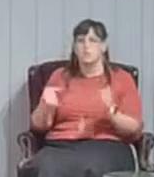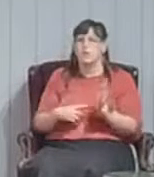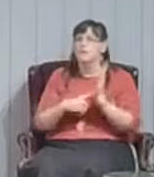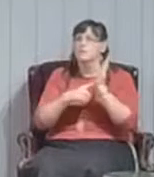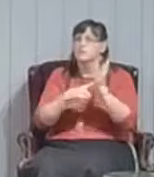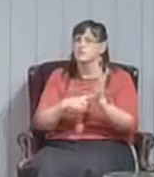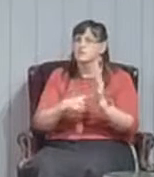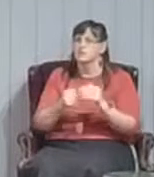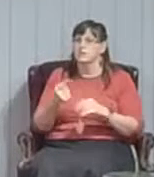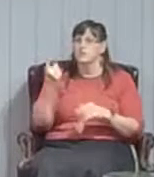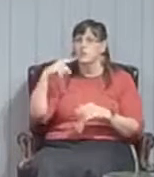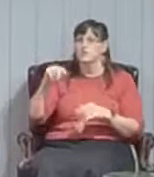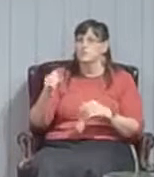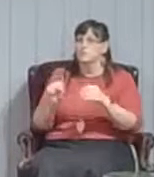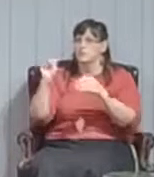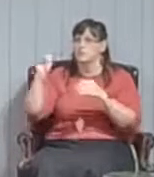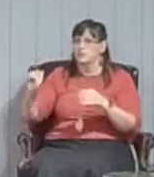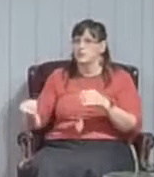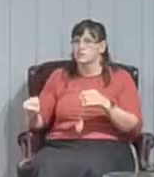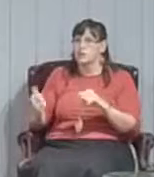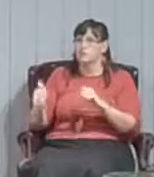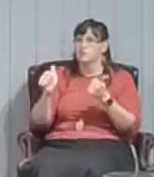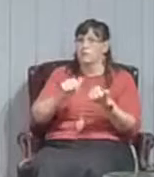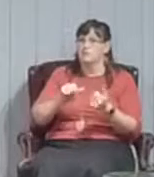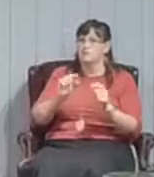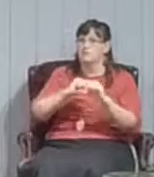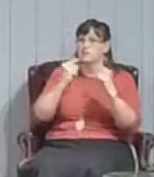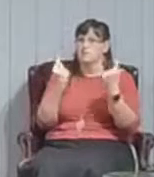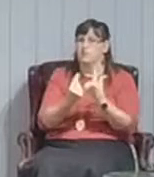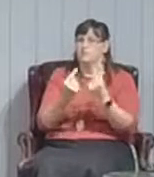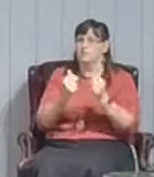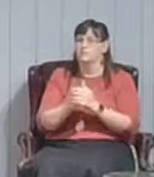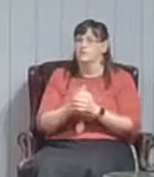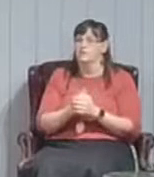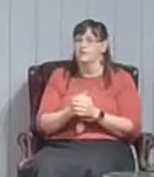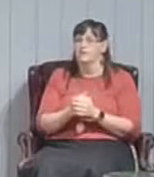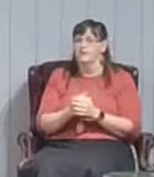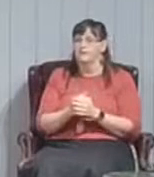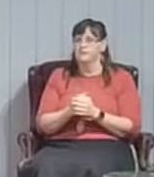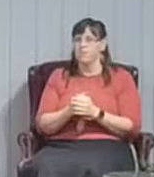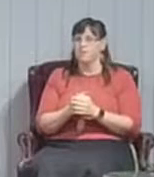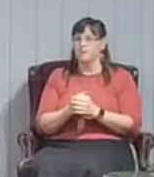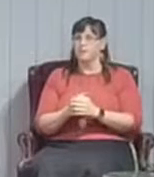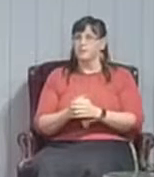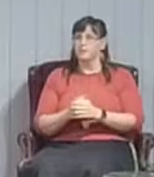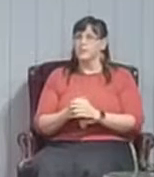the field representative from the Southern Baptist Convention. And this field representative, it's a town that the Southern Baptists didn't have a church in,